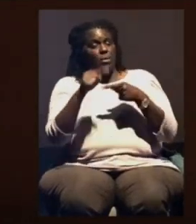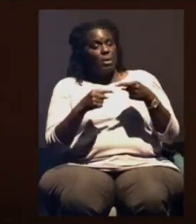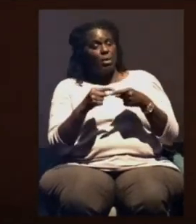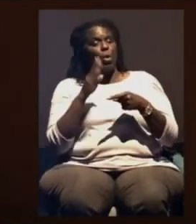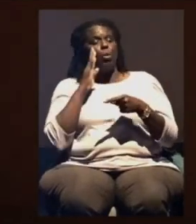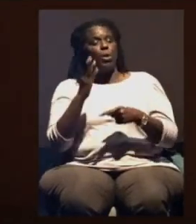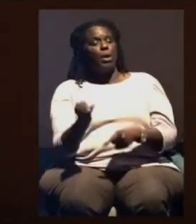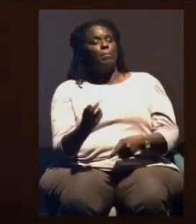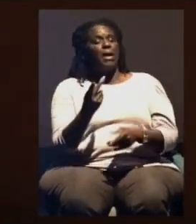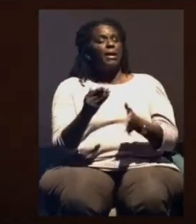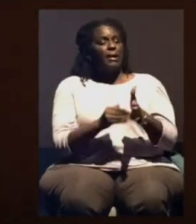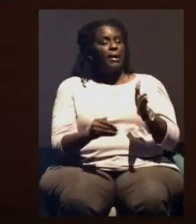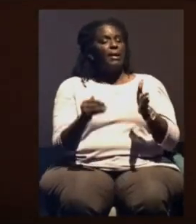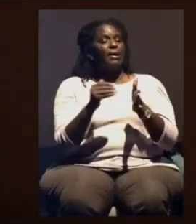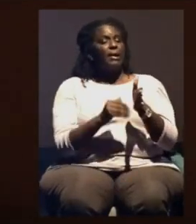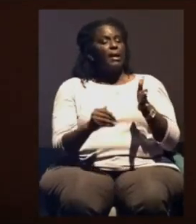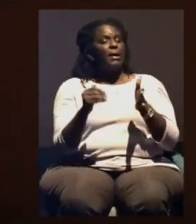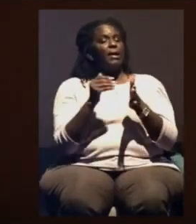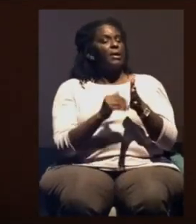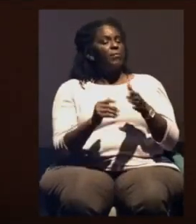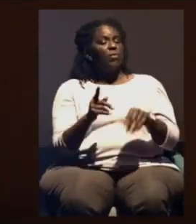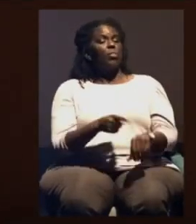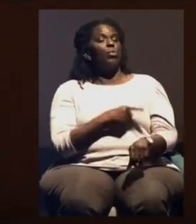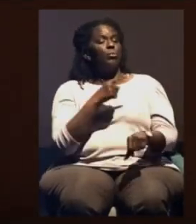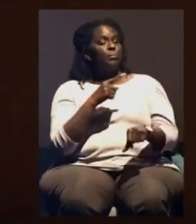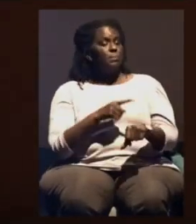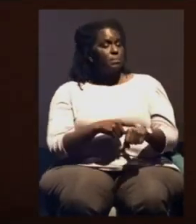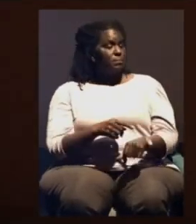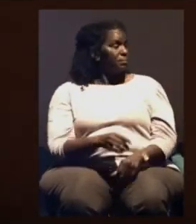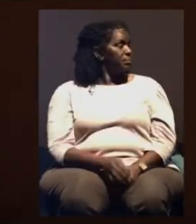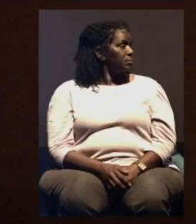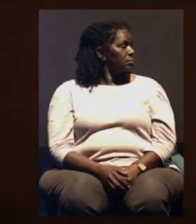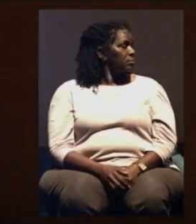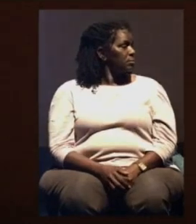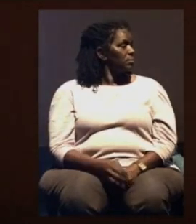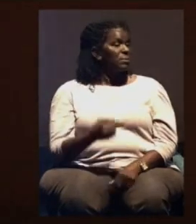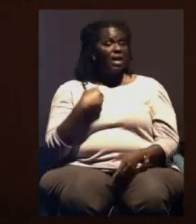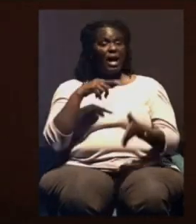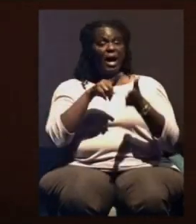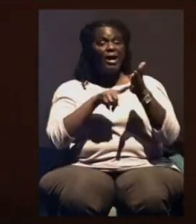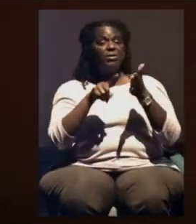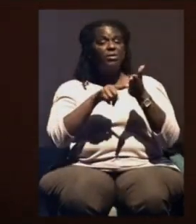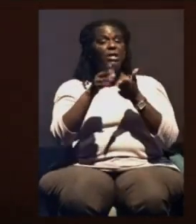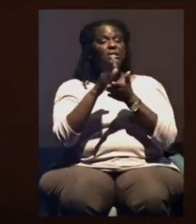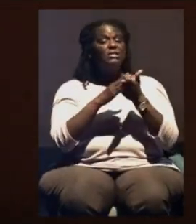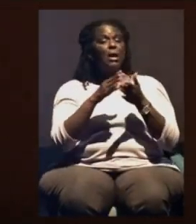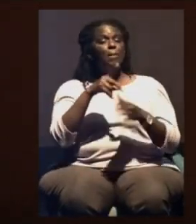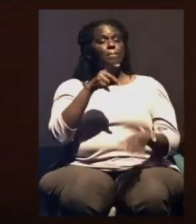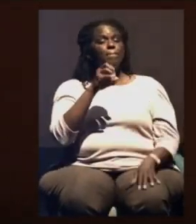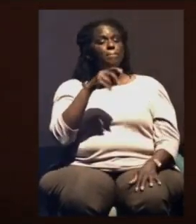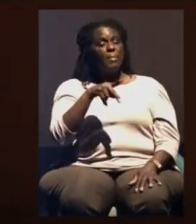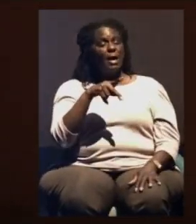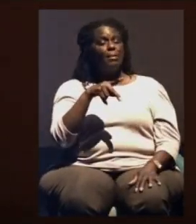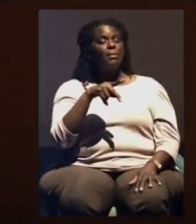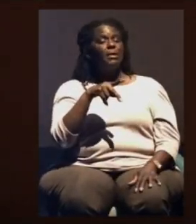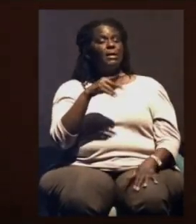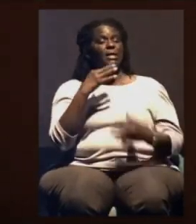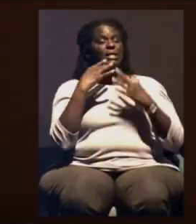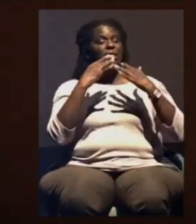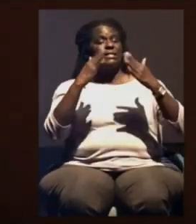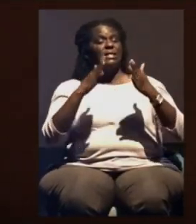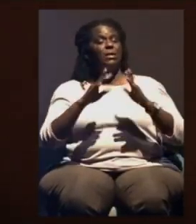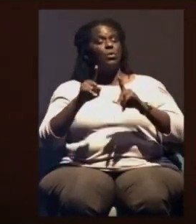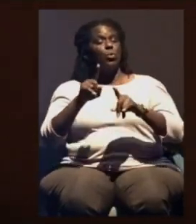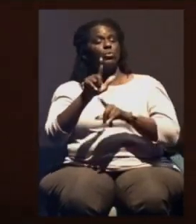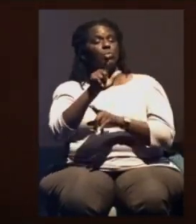to come back again and again and again for who knows how long. I looked it up. There are some of these pop singers that have gone to rehab 24